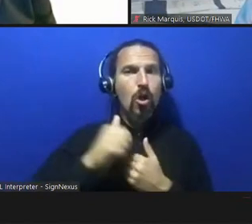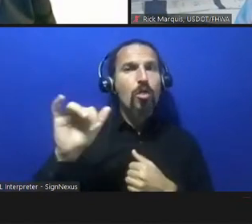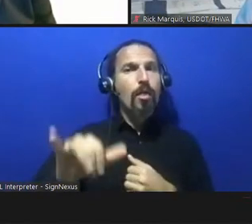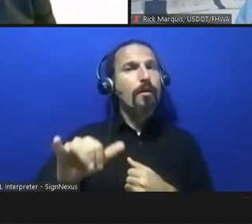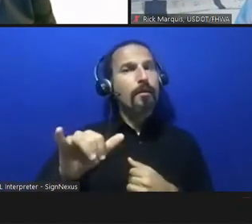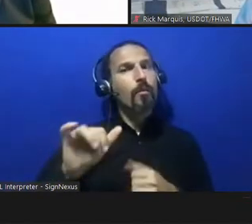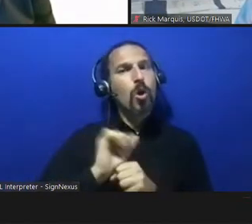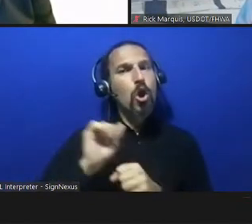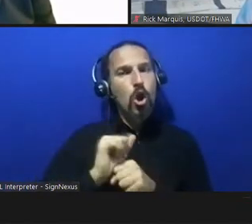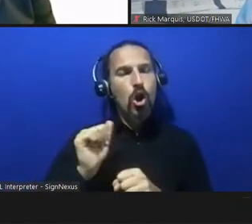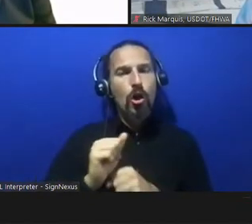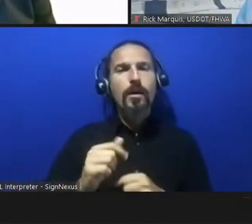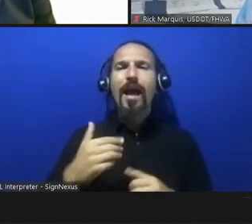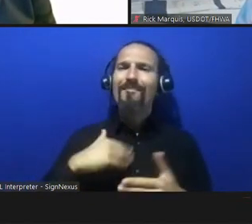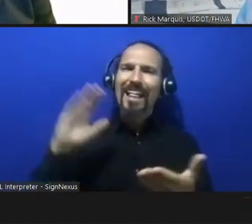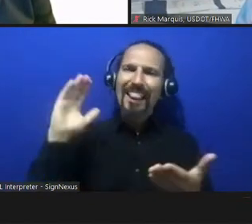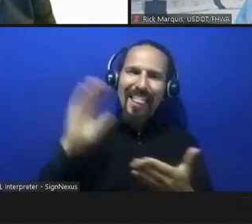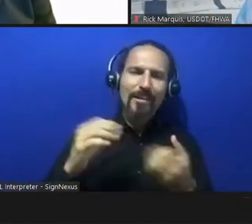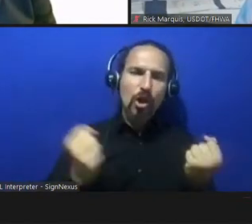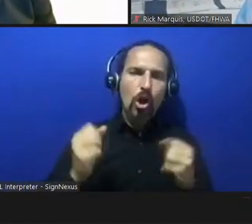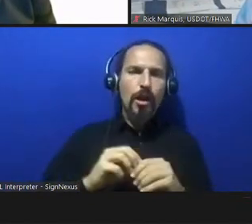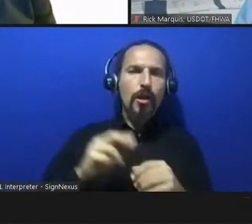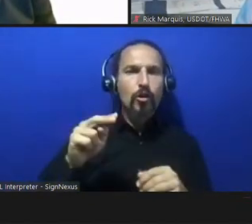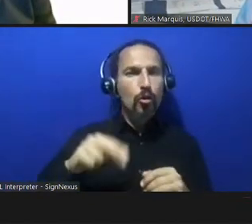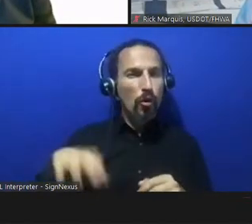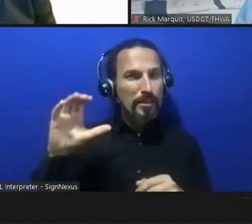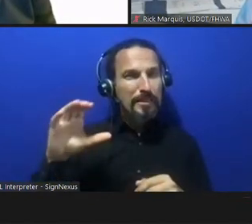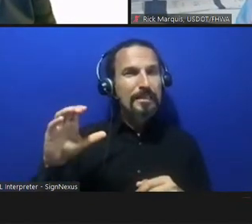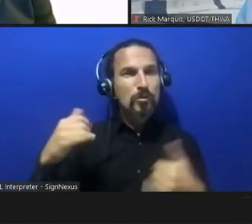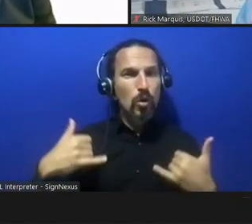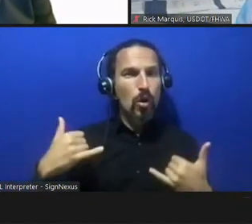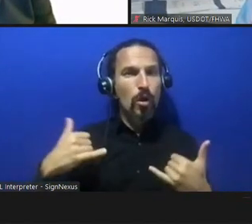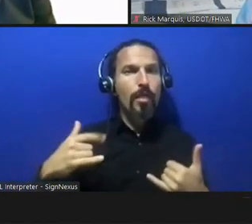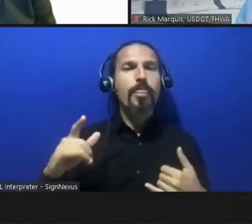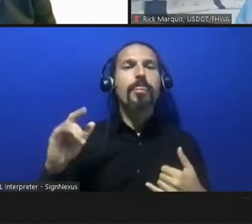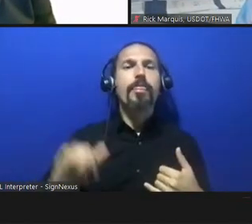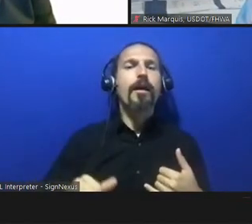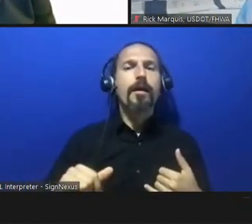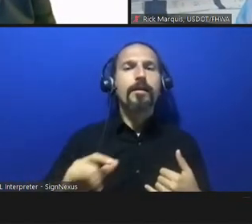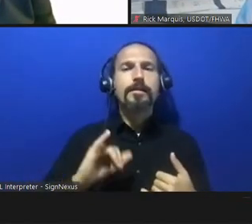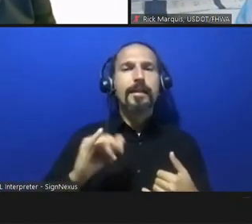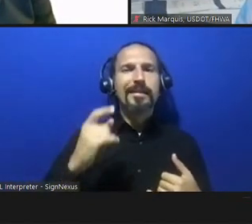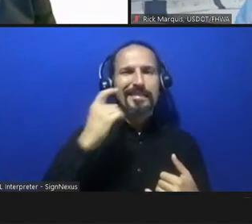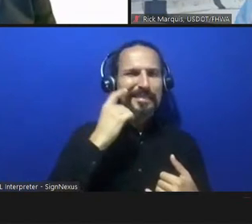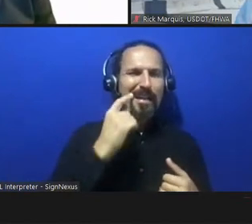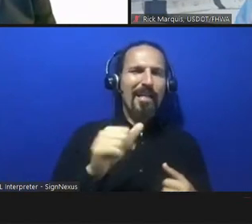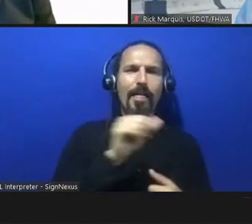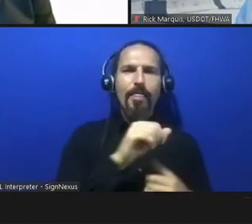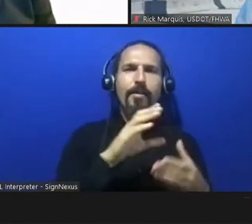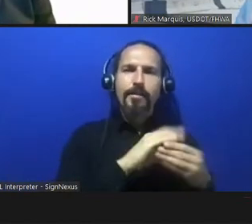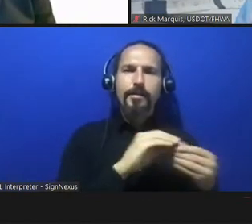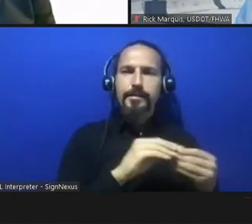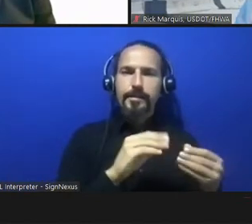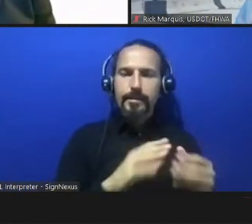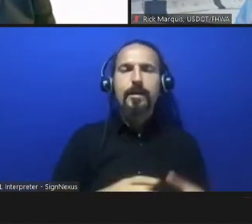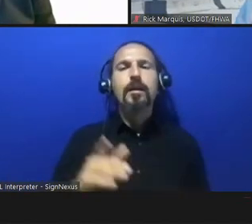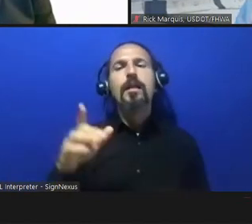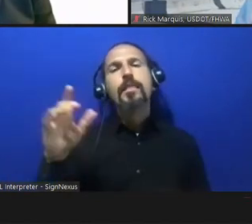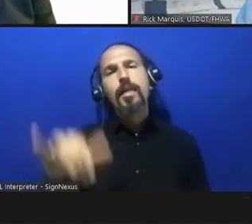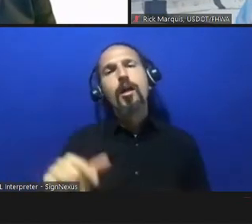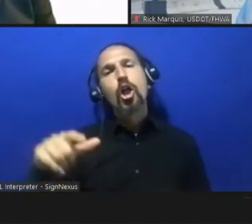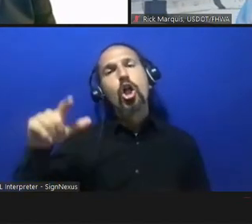now there are fewer cars in new york city today as a prior speaker recently mentioned lower